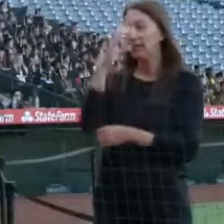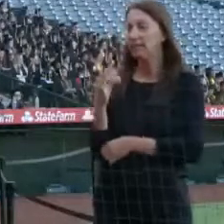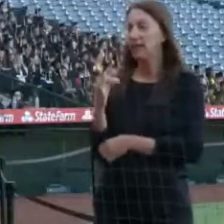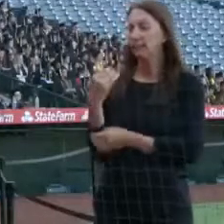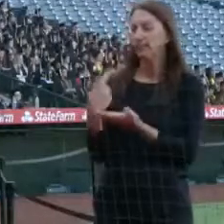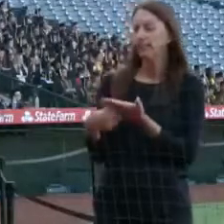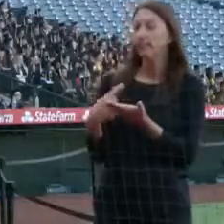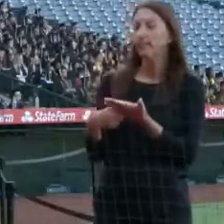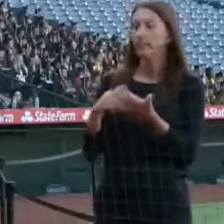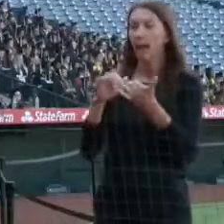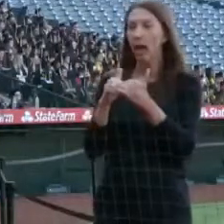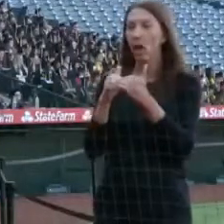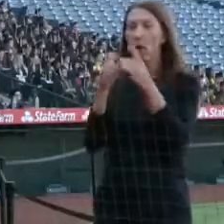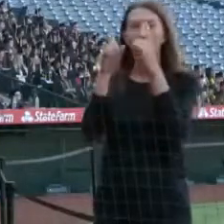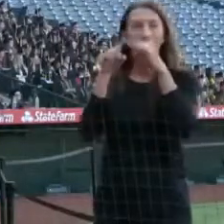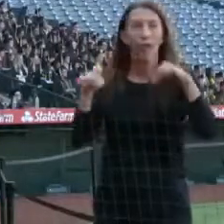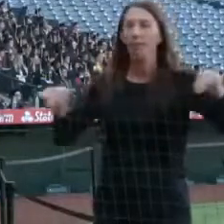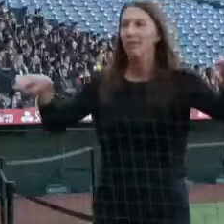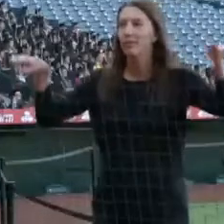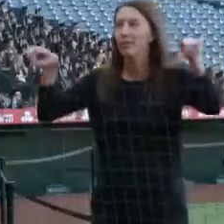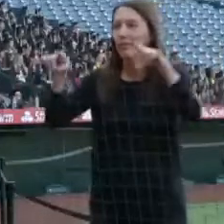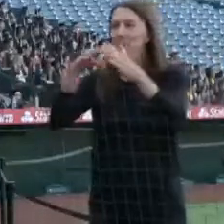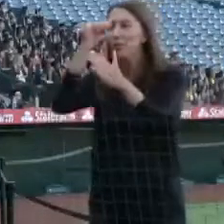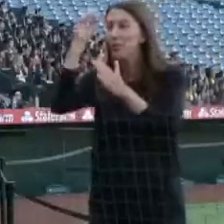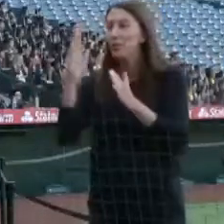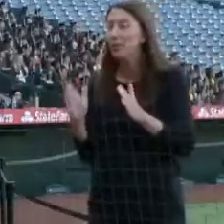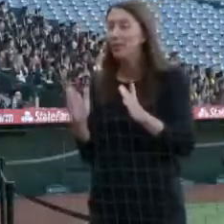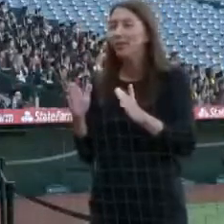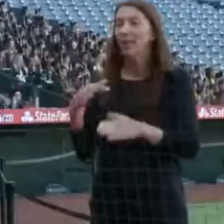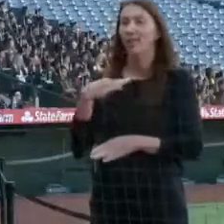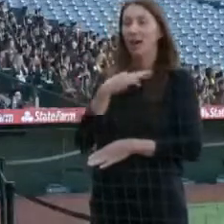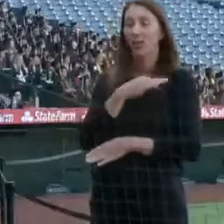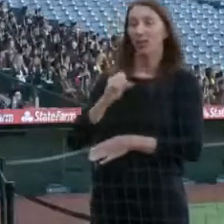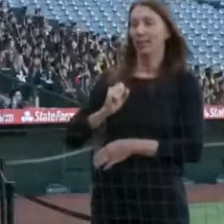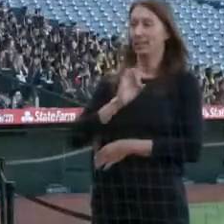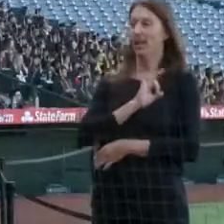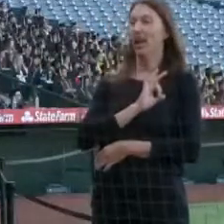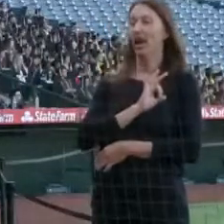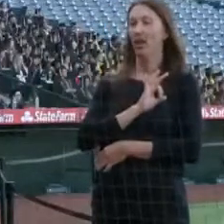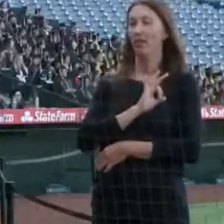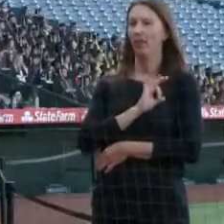how all of you, students, faculty, and staff,